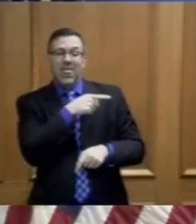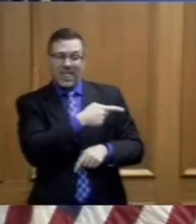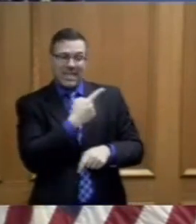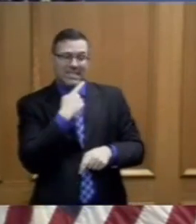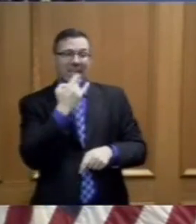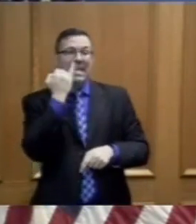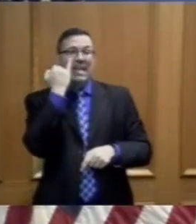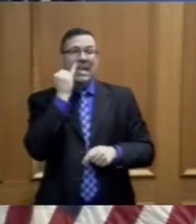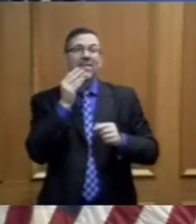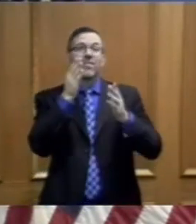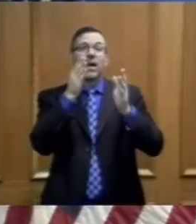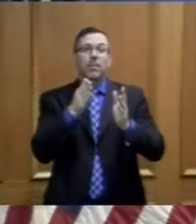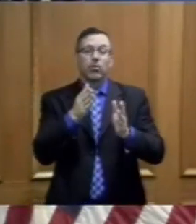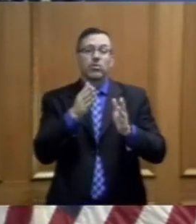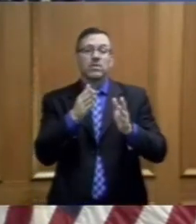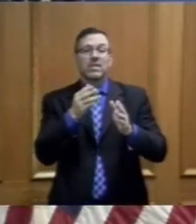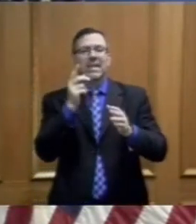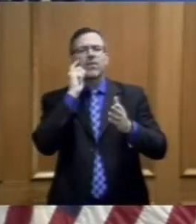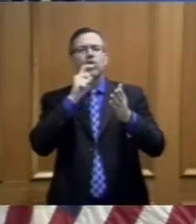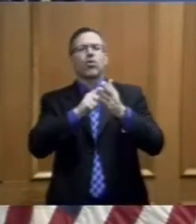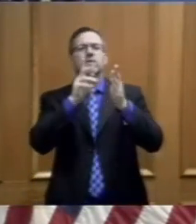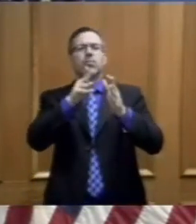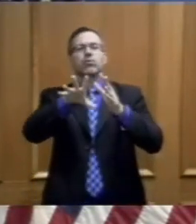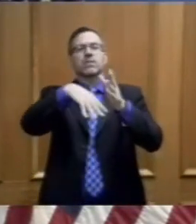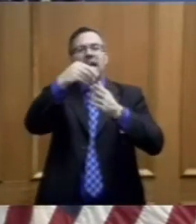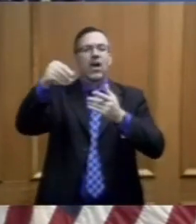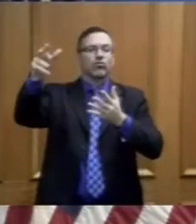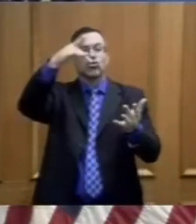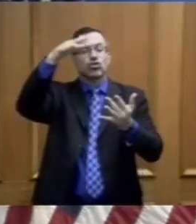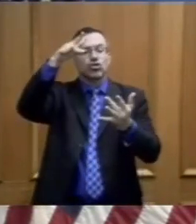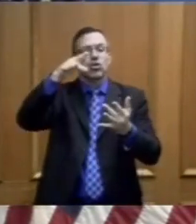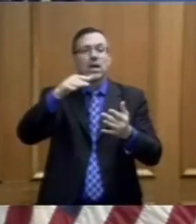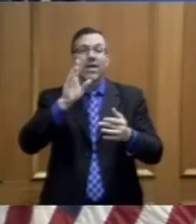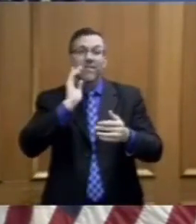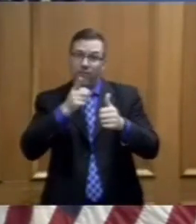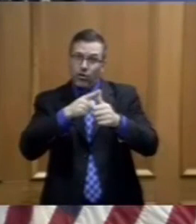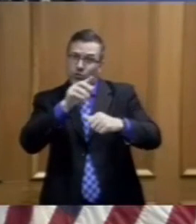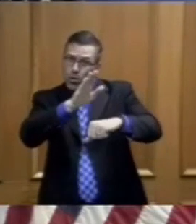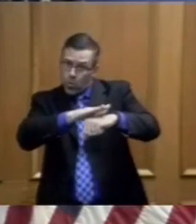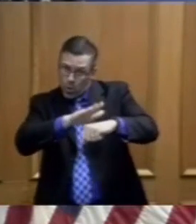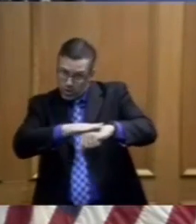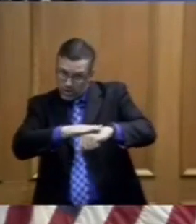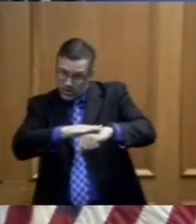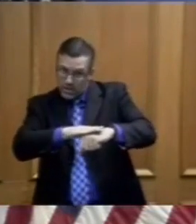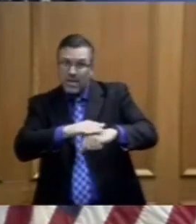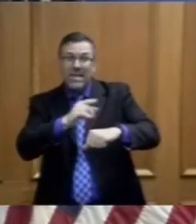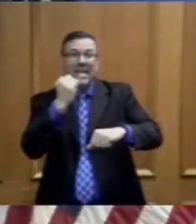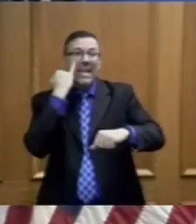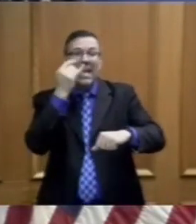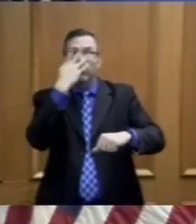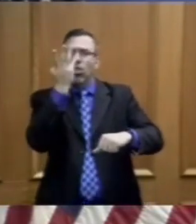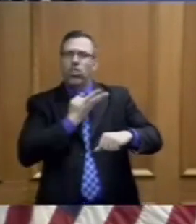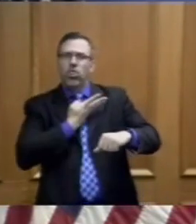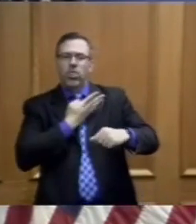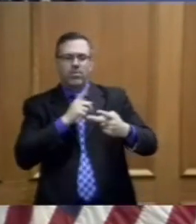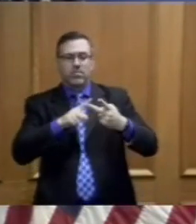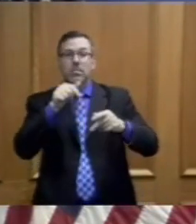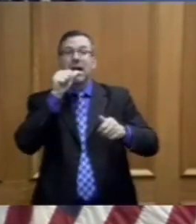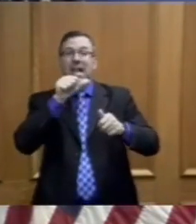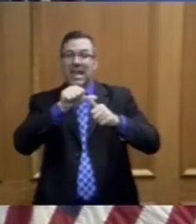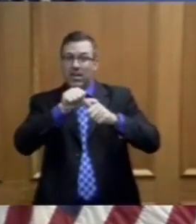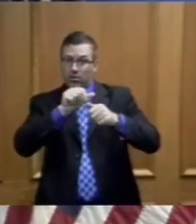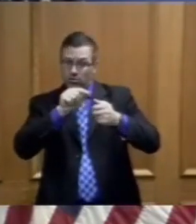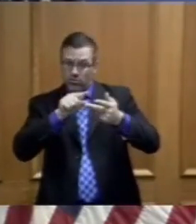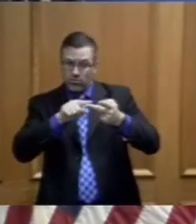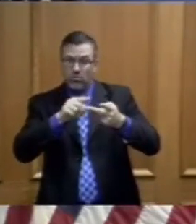orders, they're going to start with a verbal warning, following that up if they don't listen with a letter, then after that a citation,